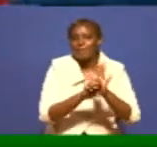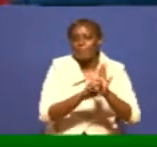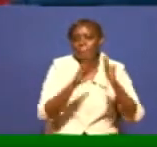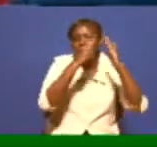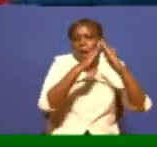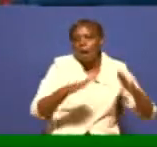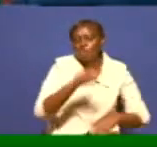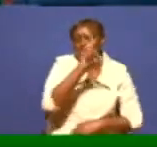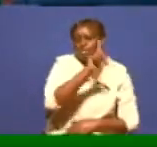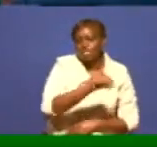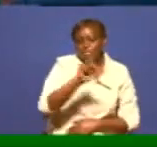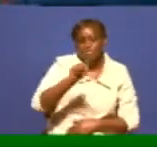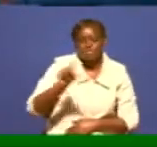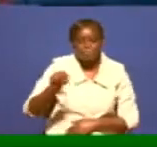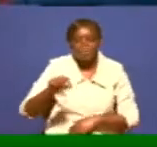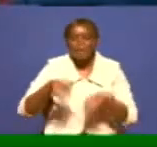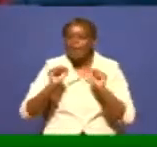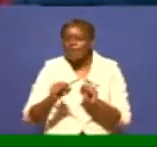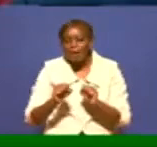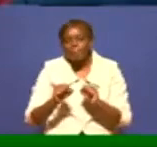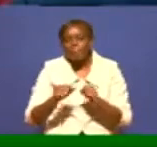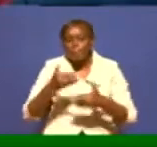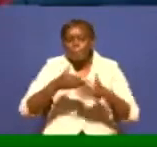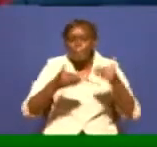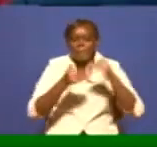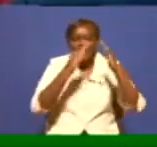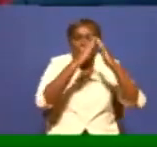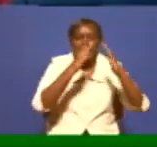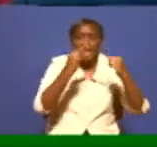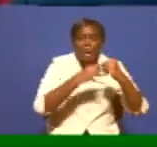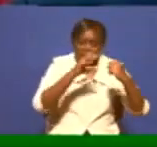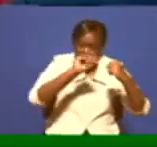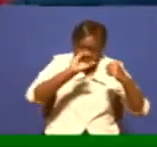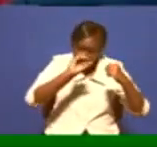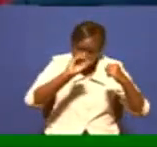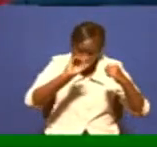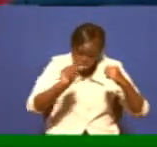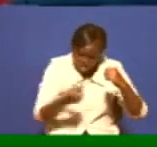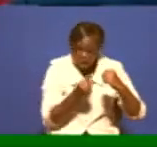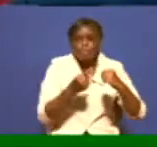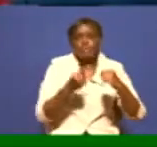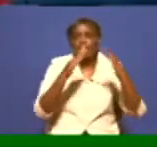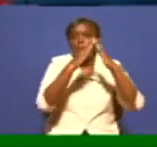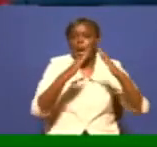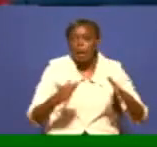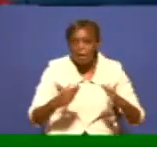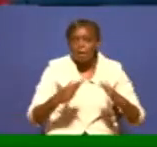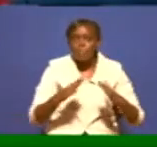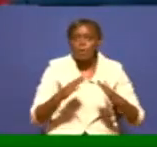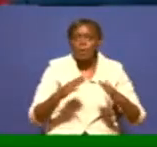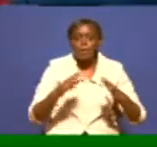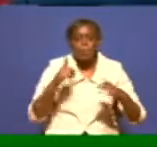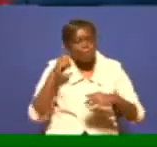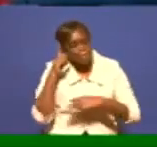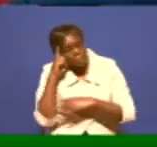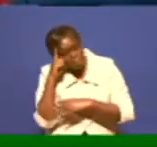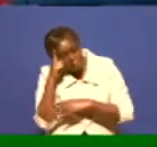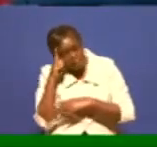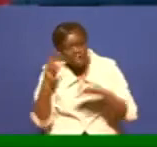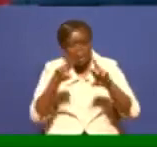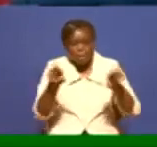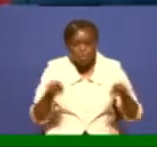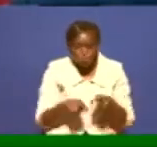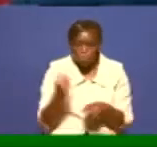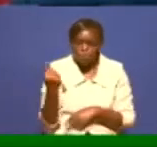Honorable Speaker, will be able to have constructed 80,000 units of two bedroom each in